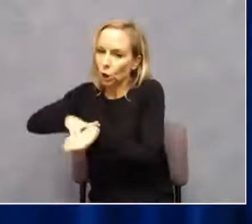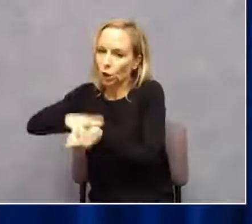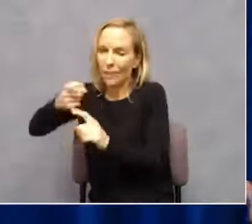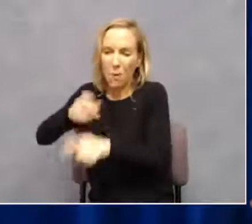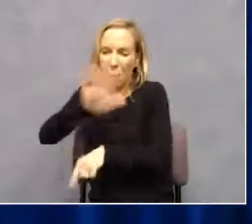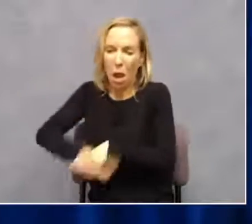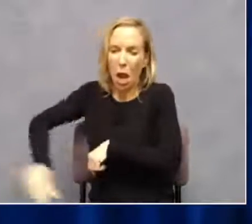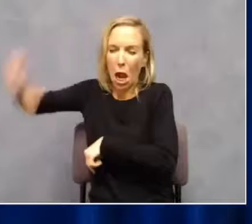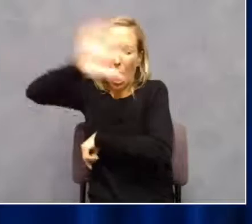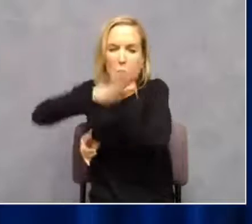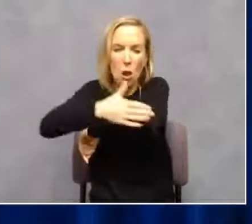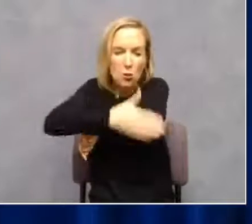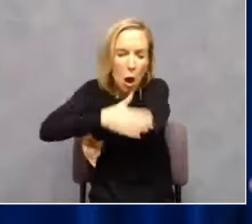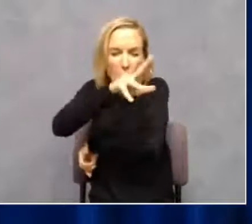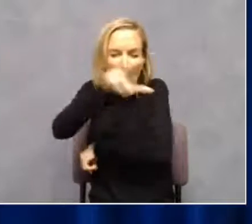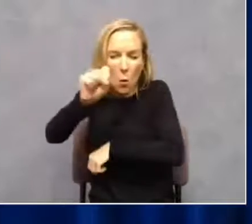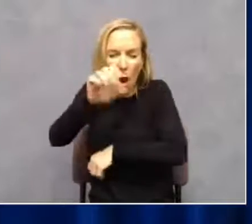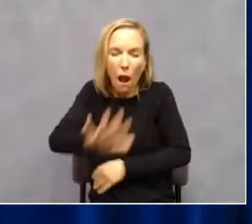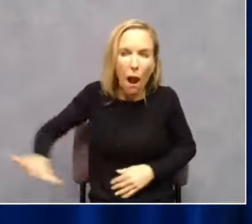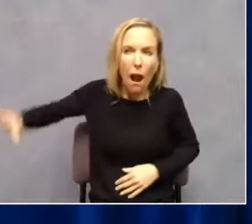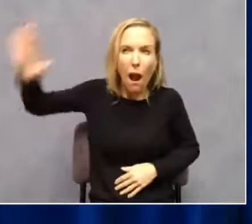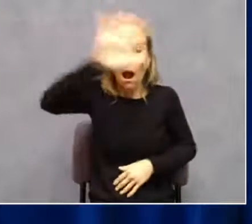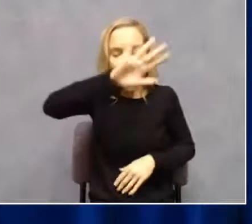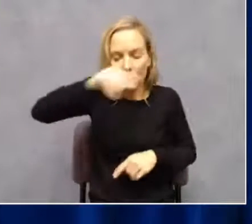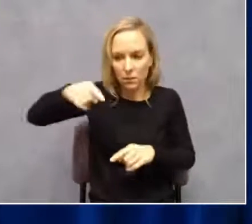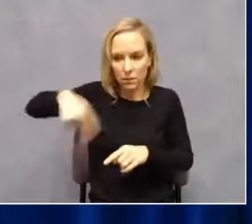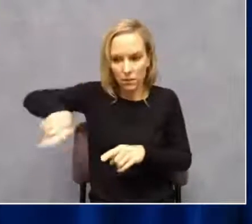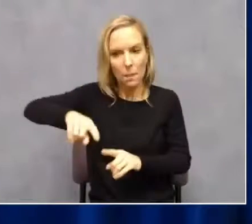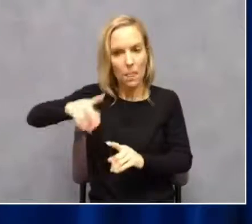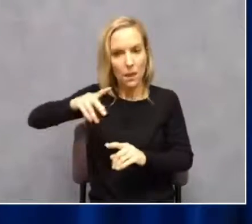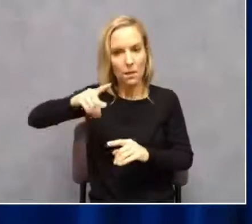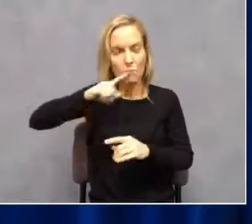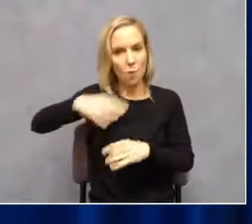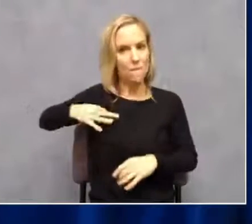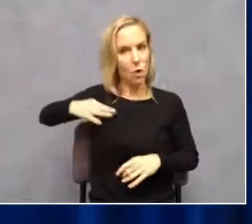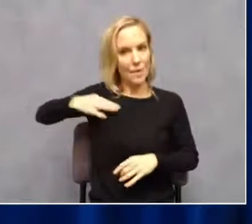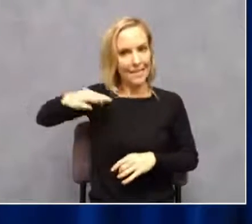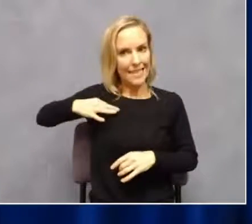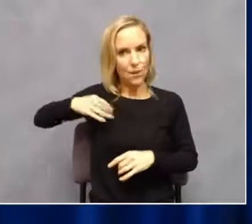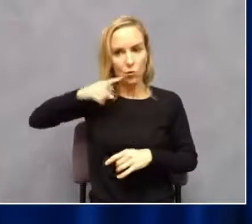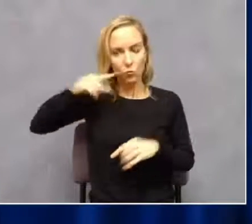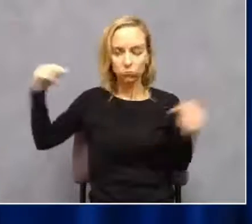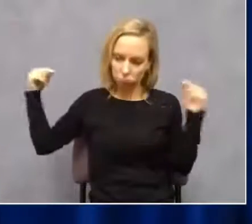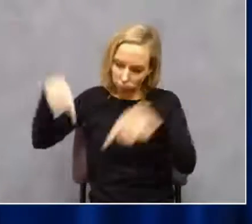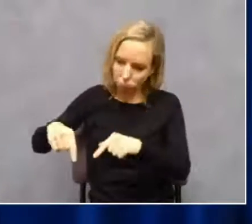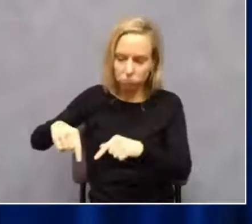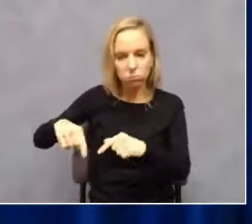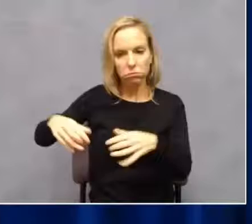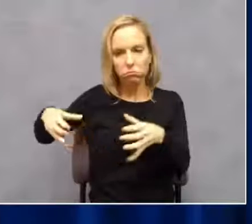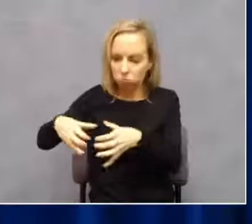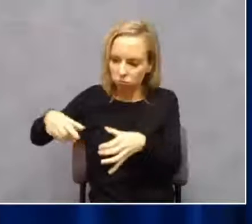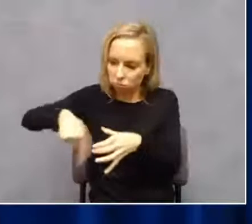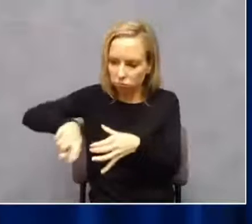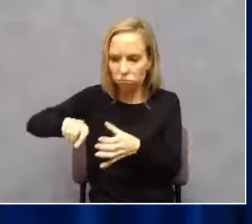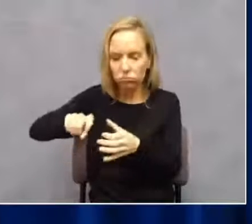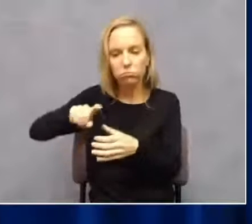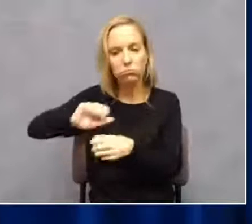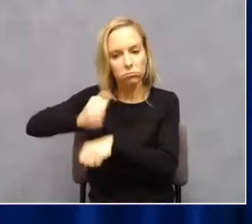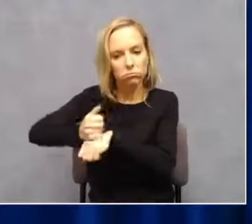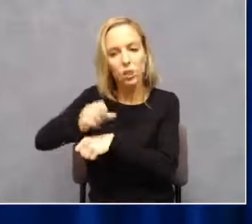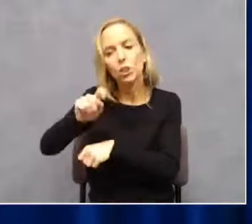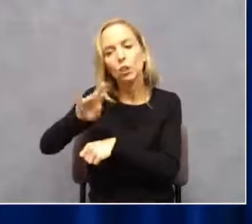folks all across the country volunteering to help us, to help our veterans here in